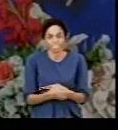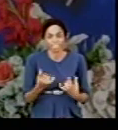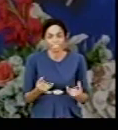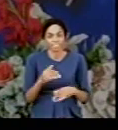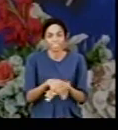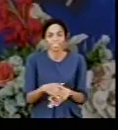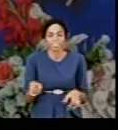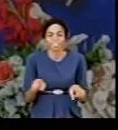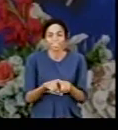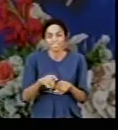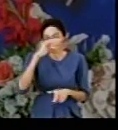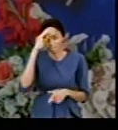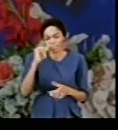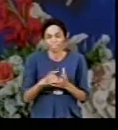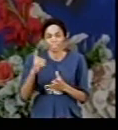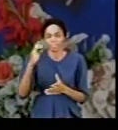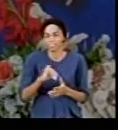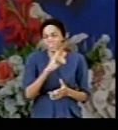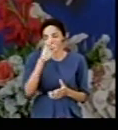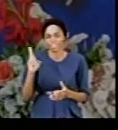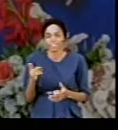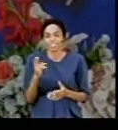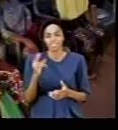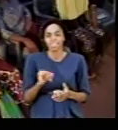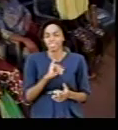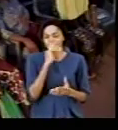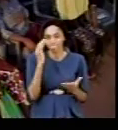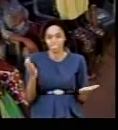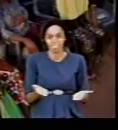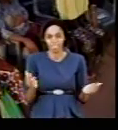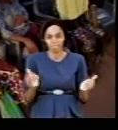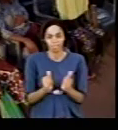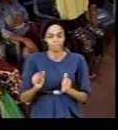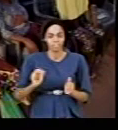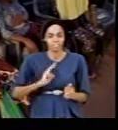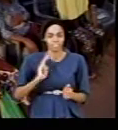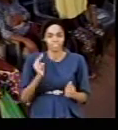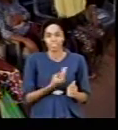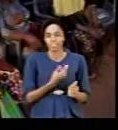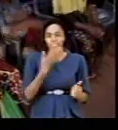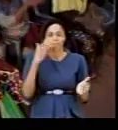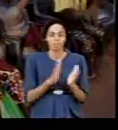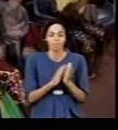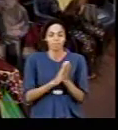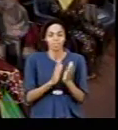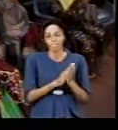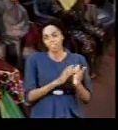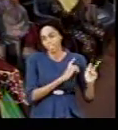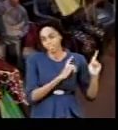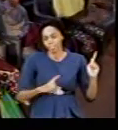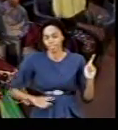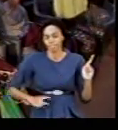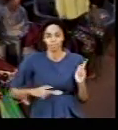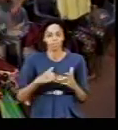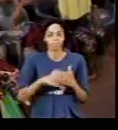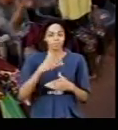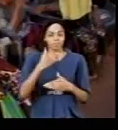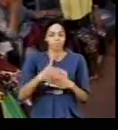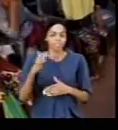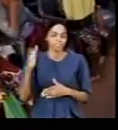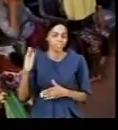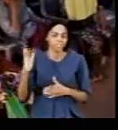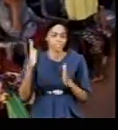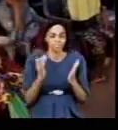been using is here with us. Praise the Lord. The next testifier.